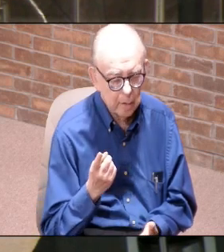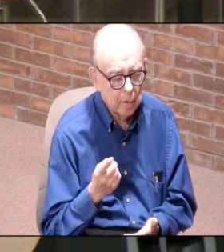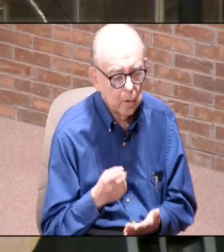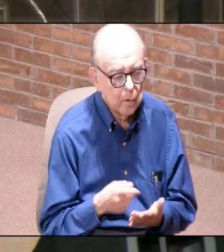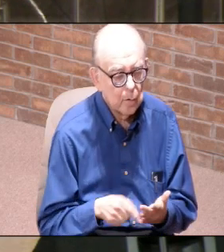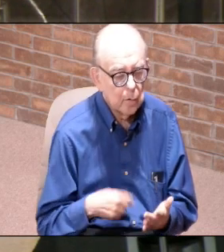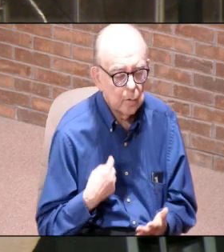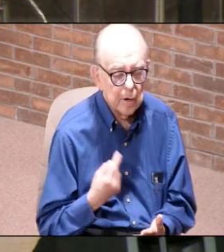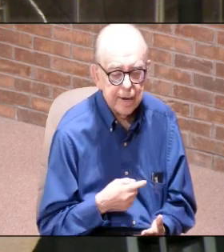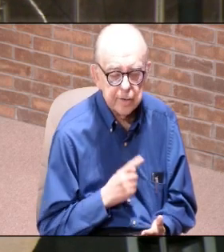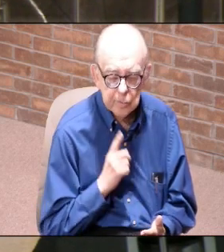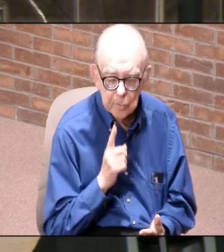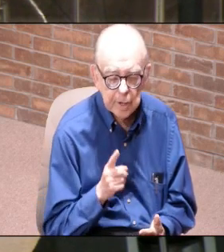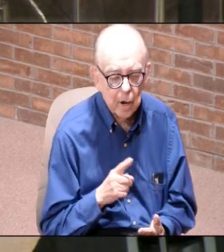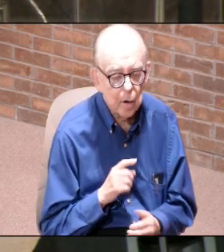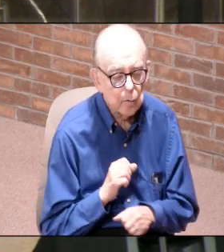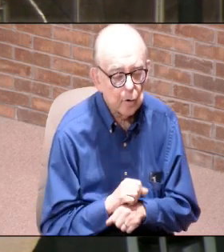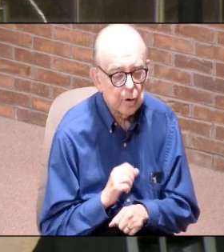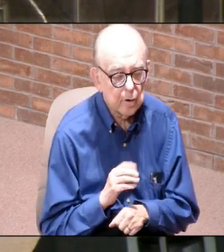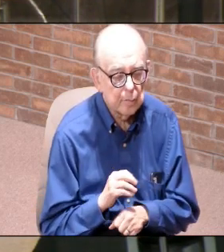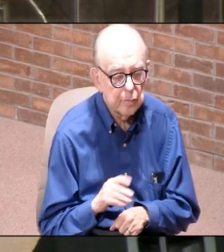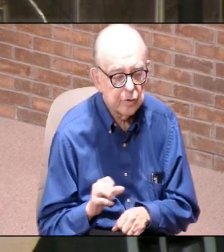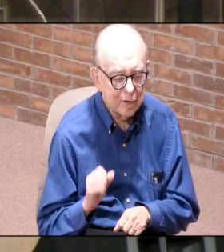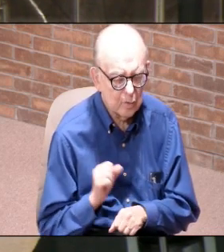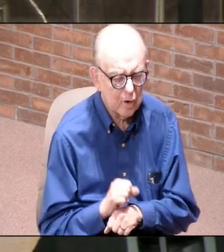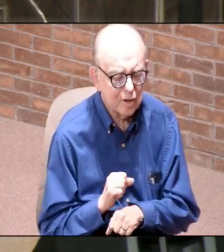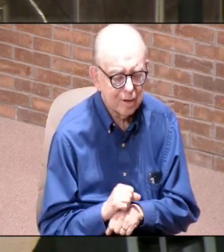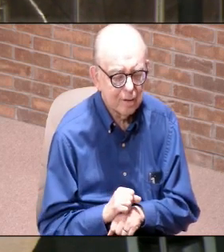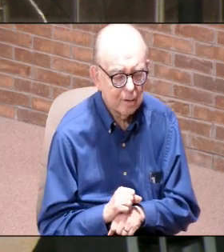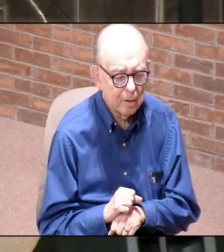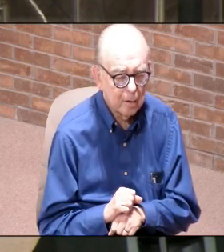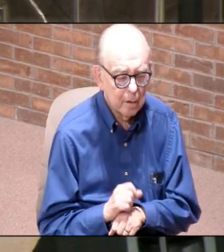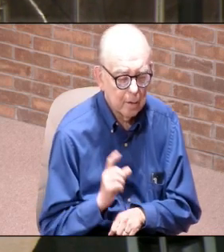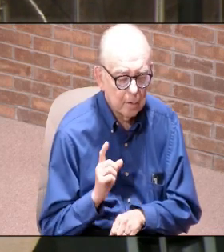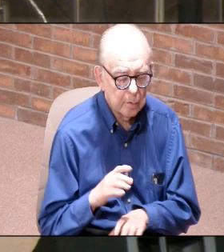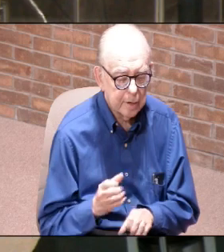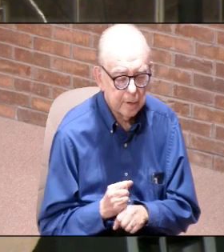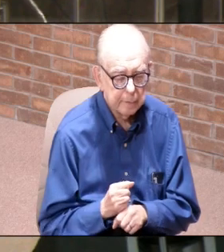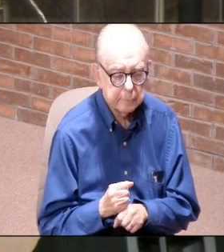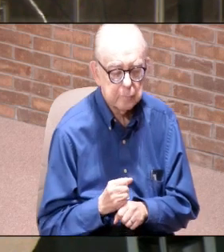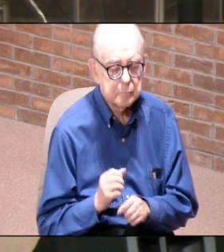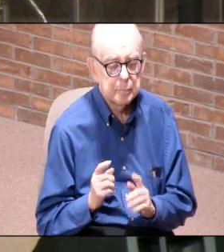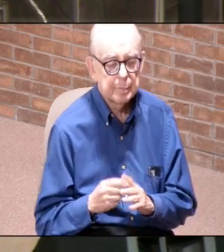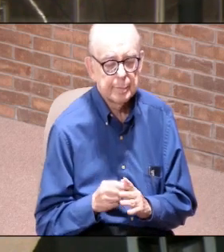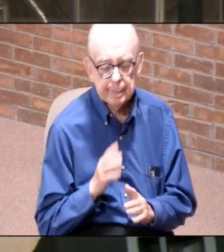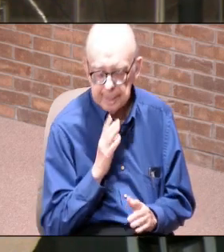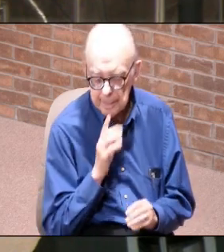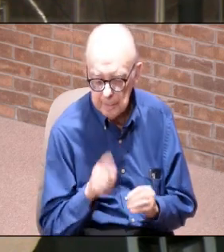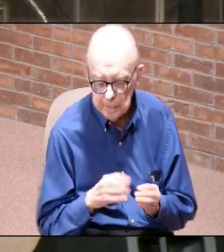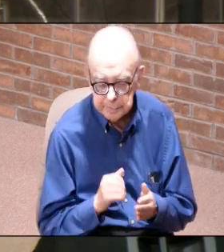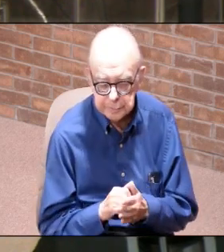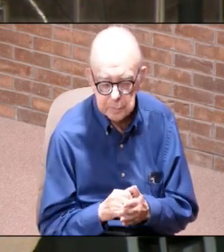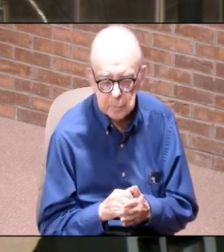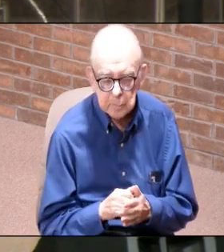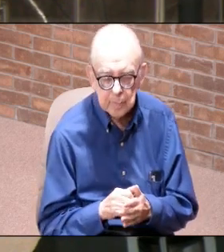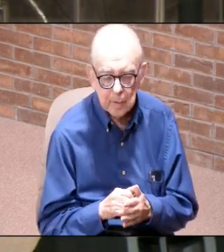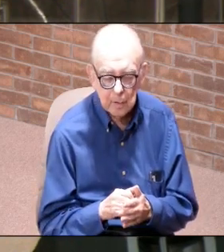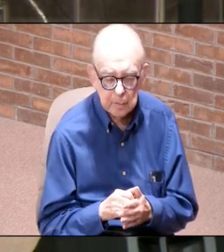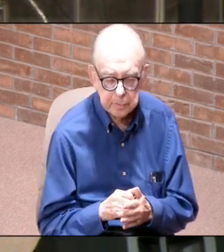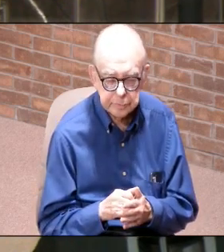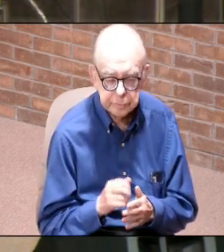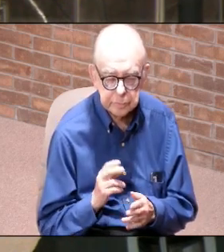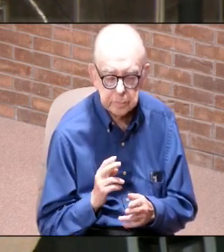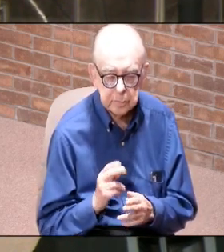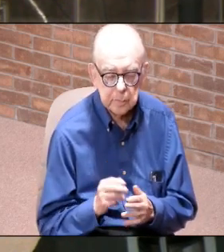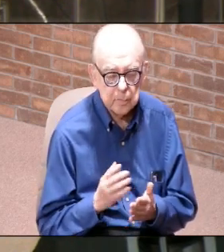our mission and what it is we get. So when we start talking about, we're